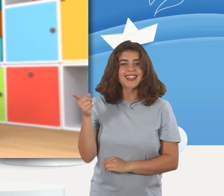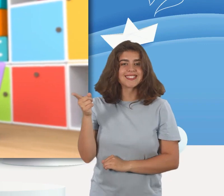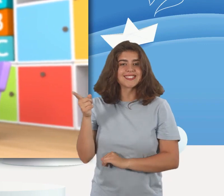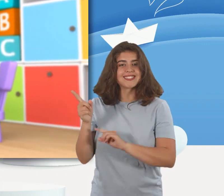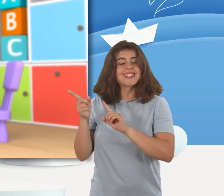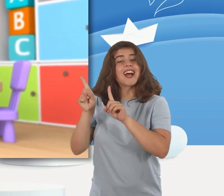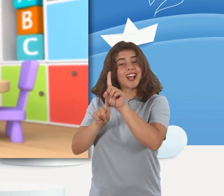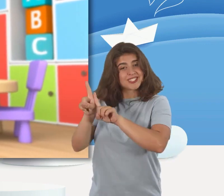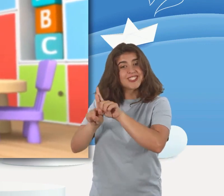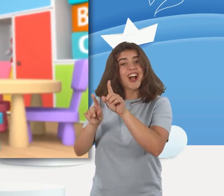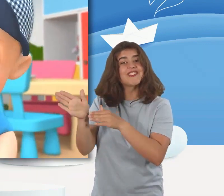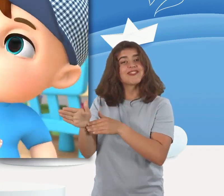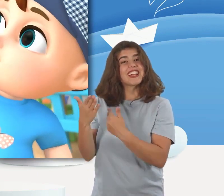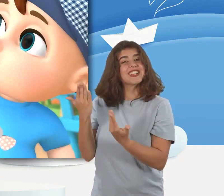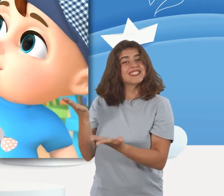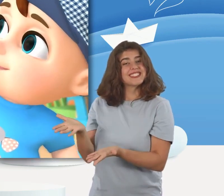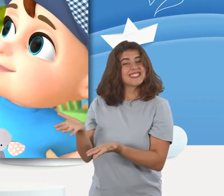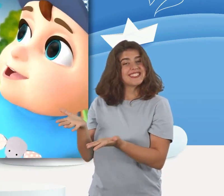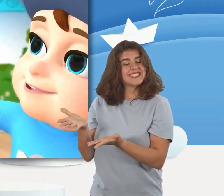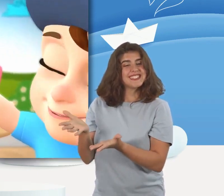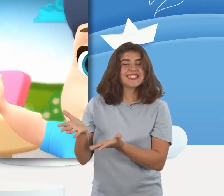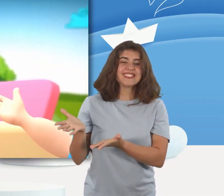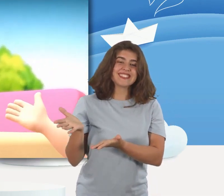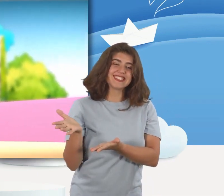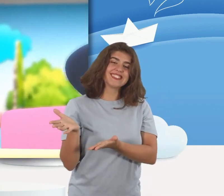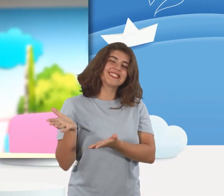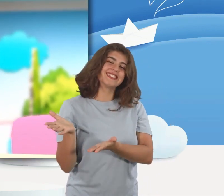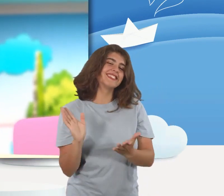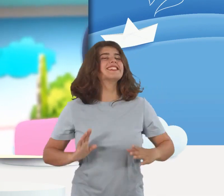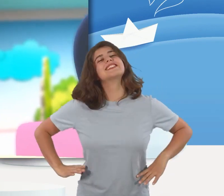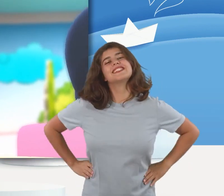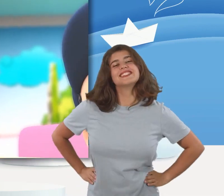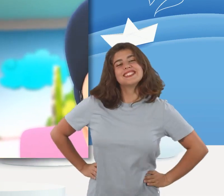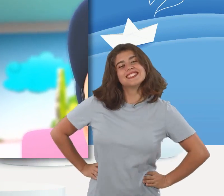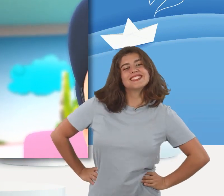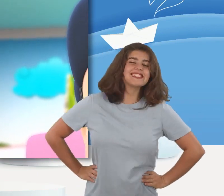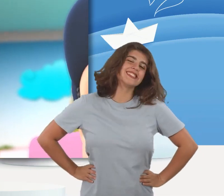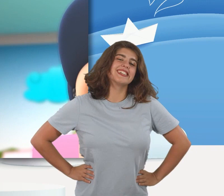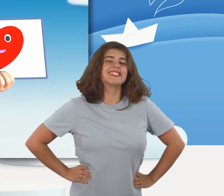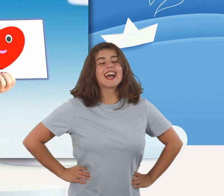Yeah, I know. A starfish.